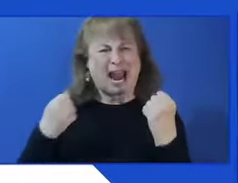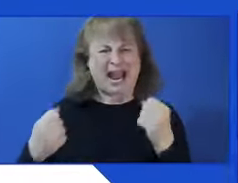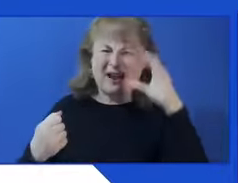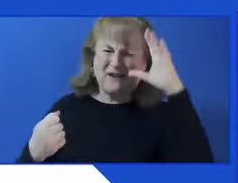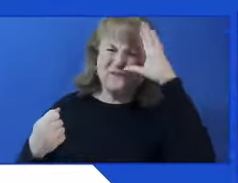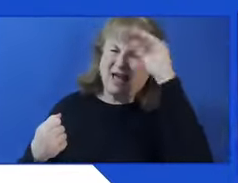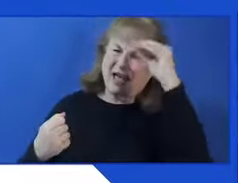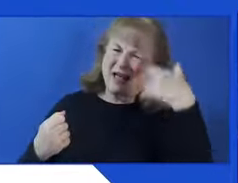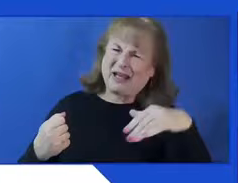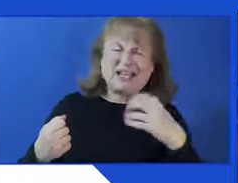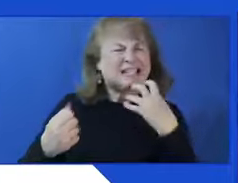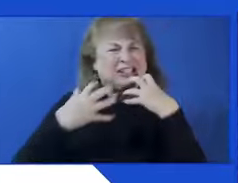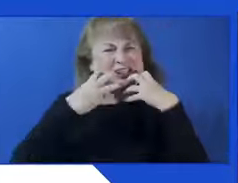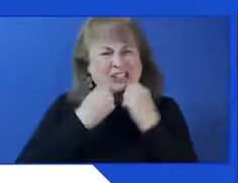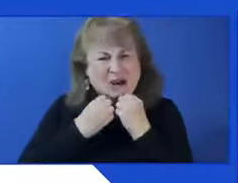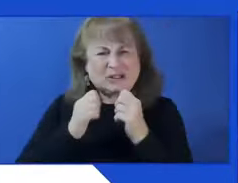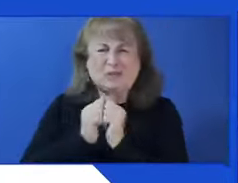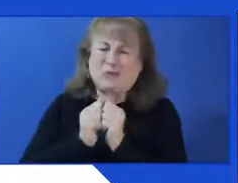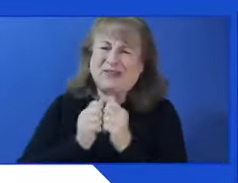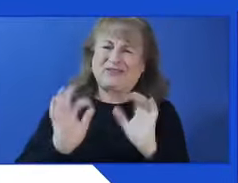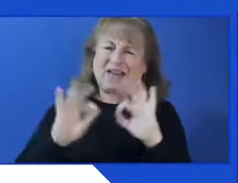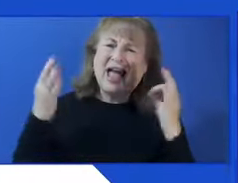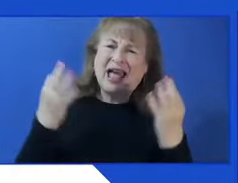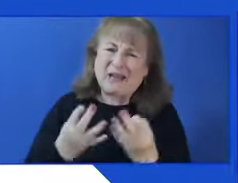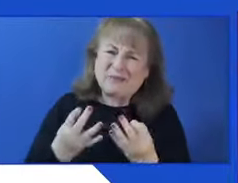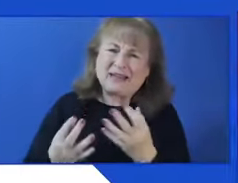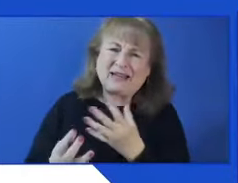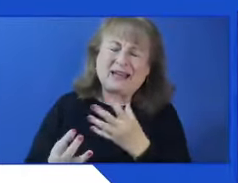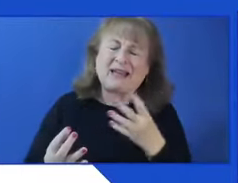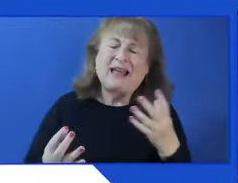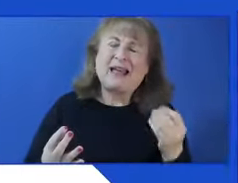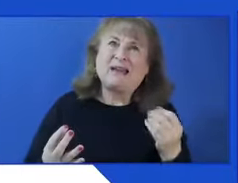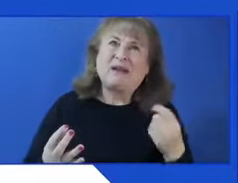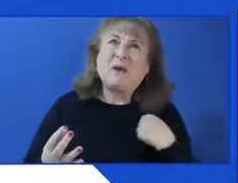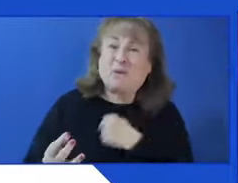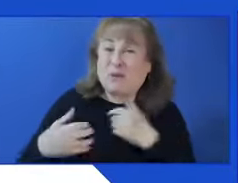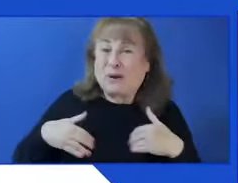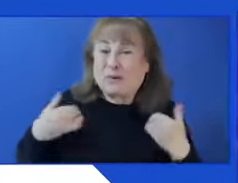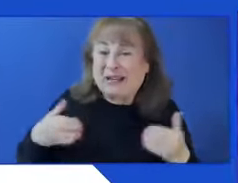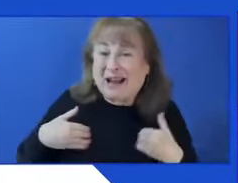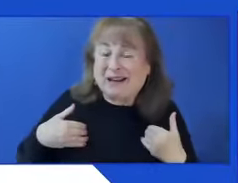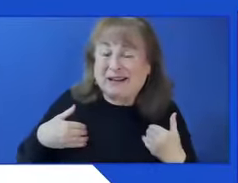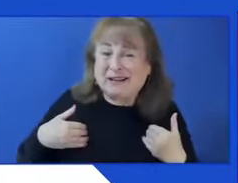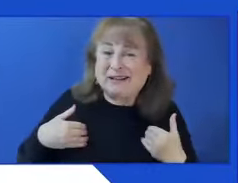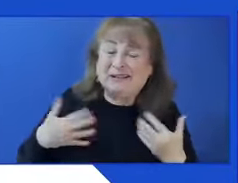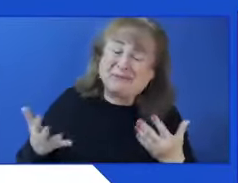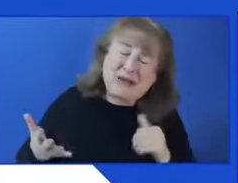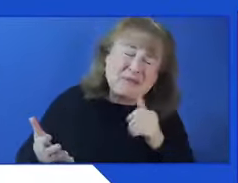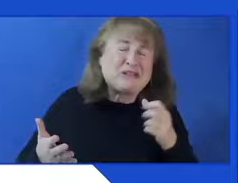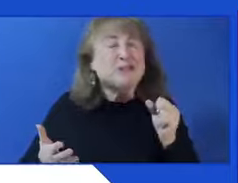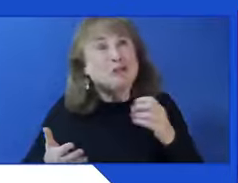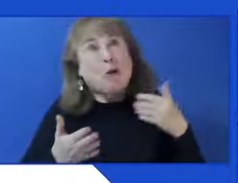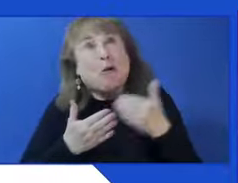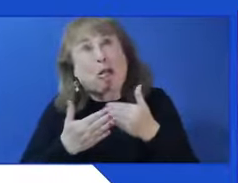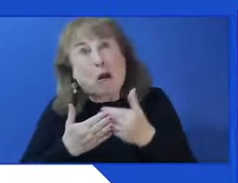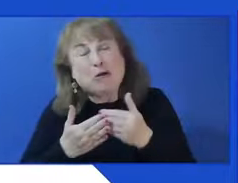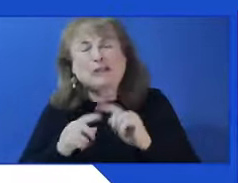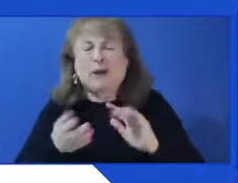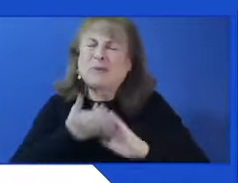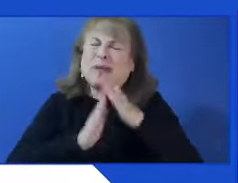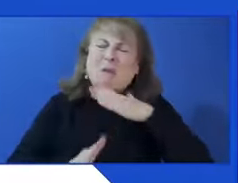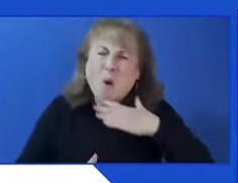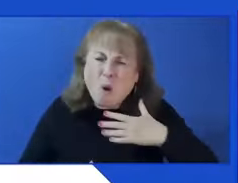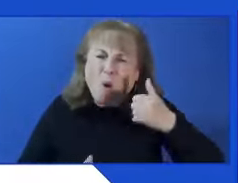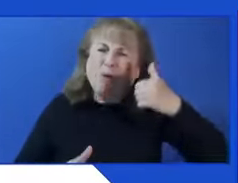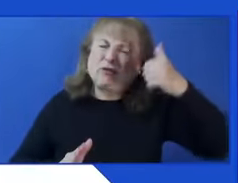he cherishes being with family. And when we were younger, we maybe weren't the closest, but as we got older, I